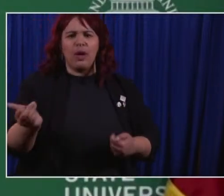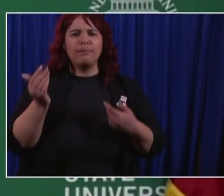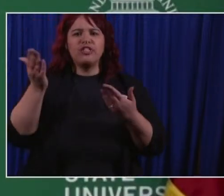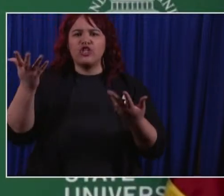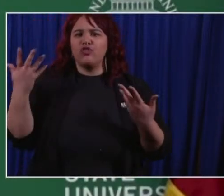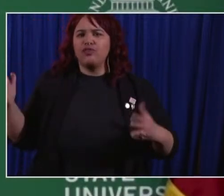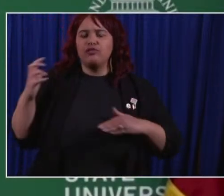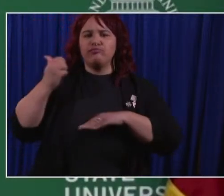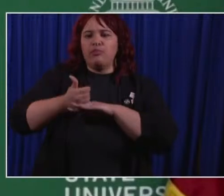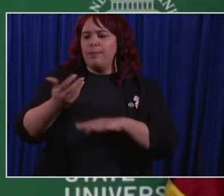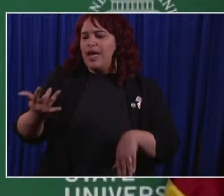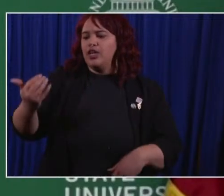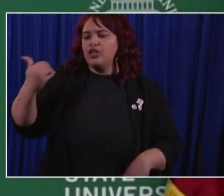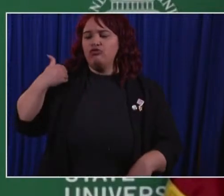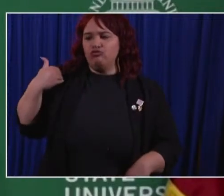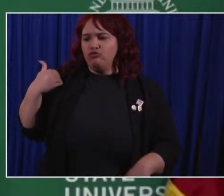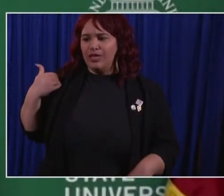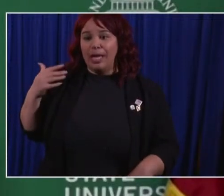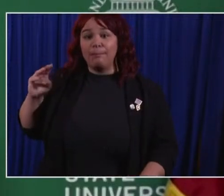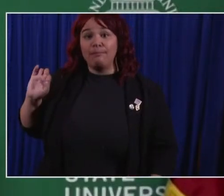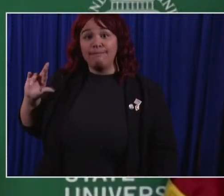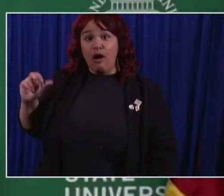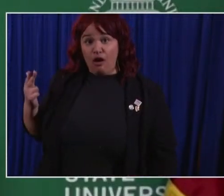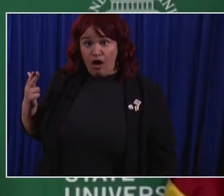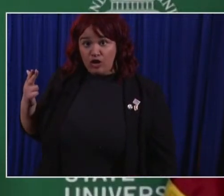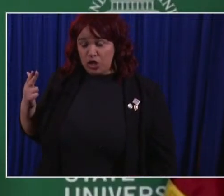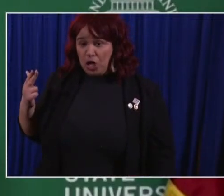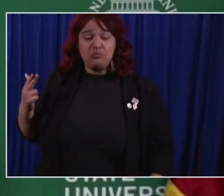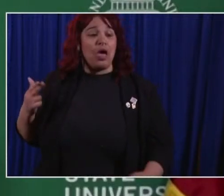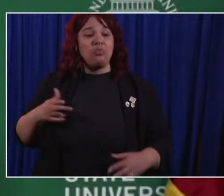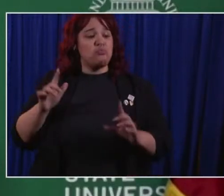So I guess, why is Ohio making this change now?